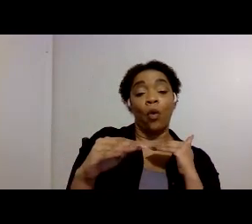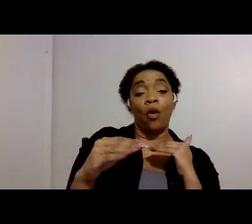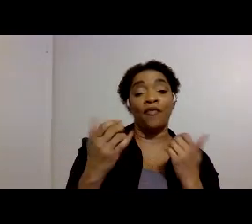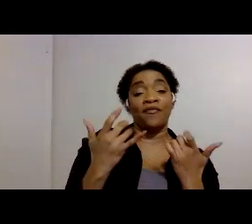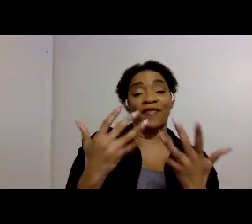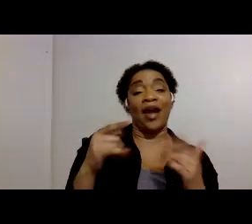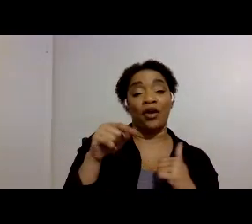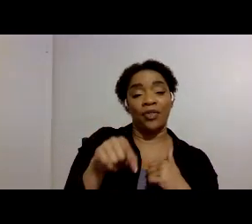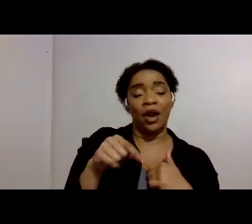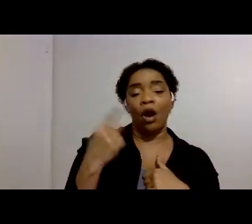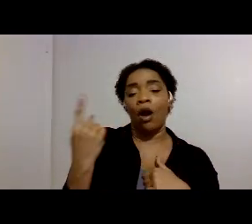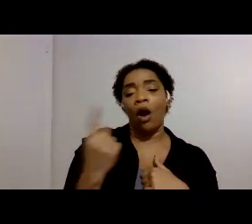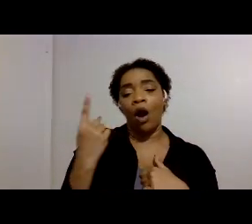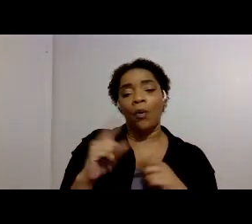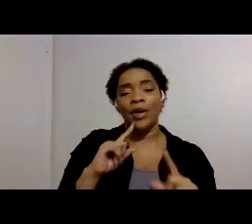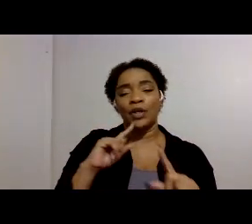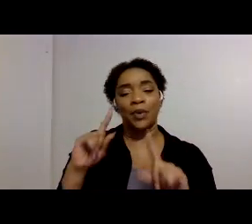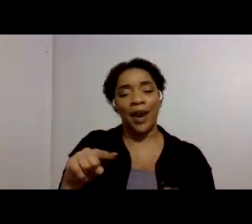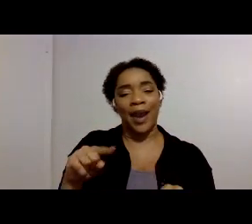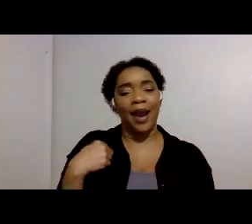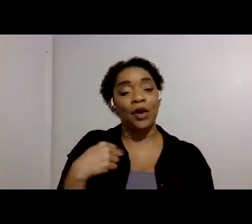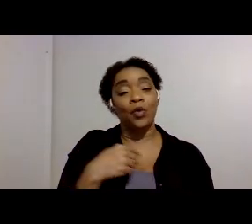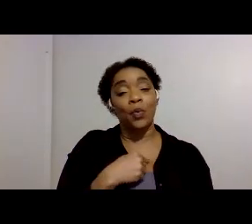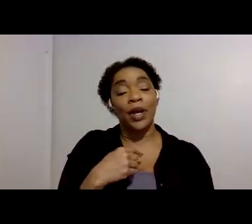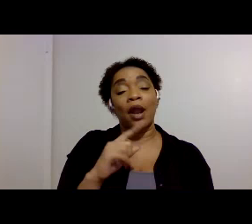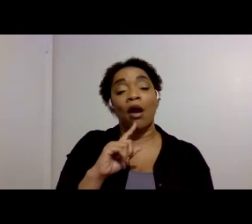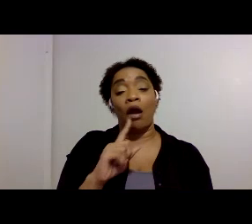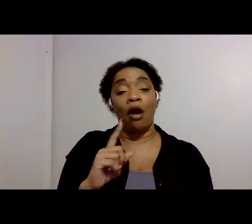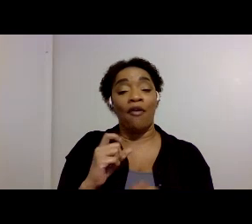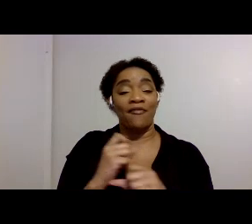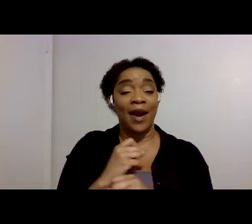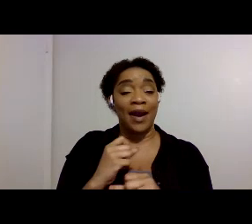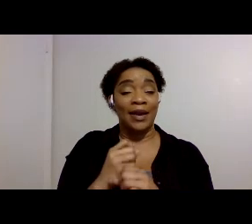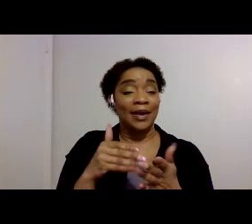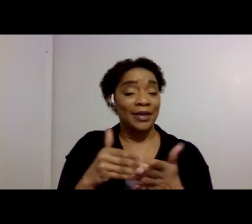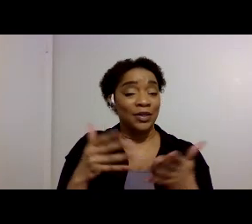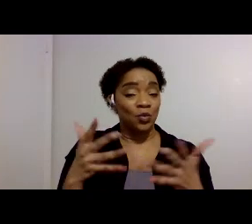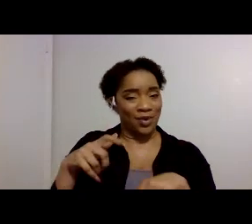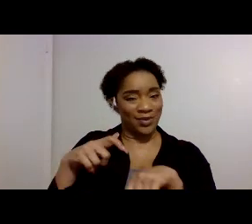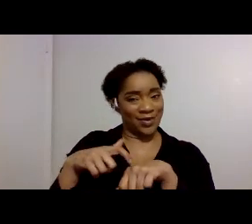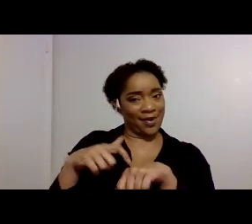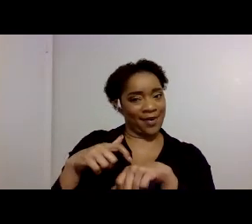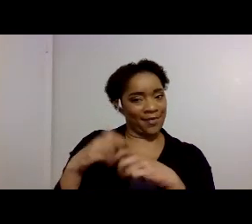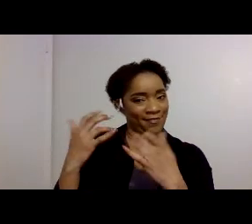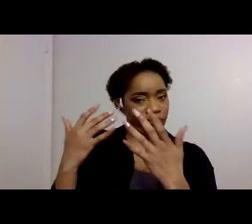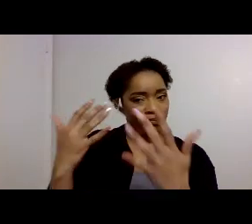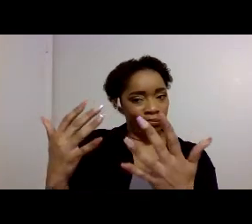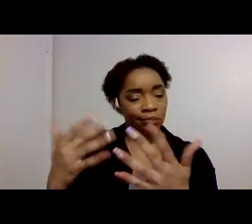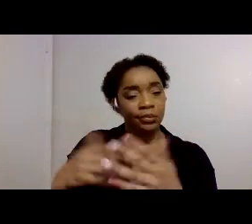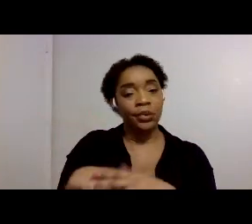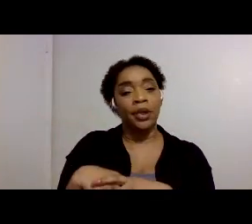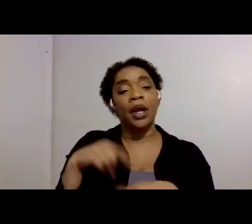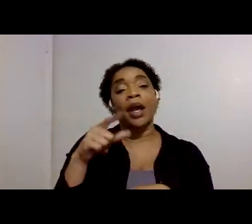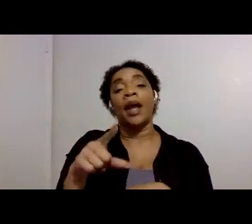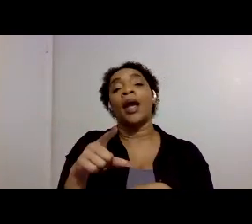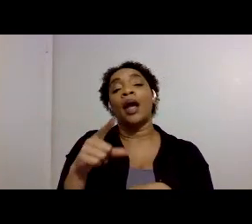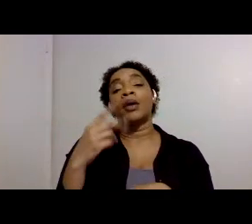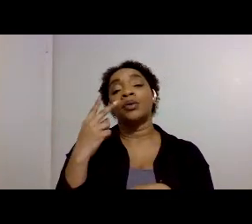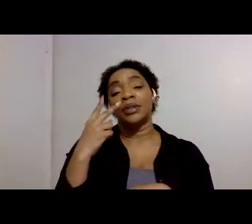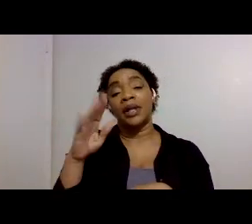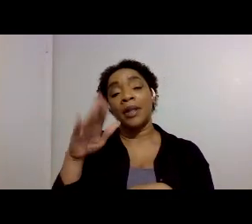to react. Like I said, we're fighting against time here. And then you see at the bottom right, your fire exit, your fire